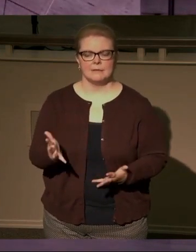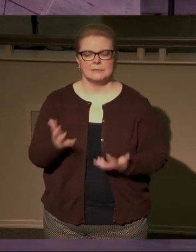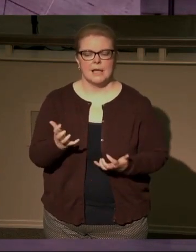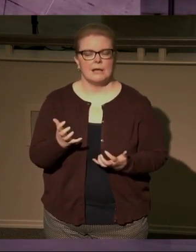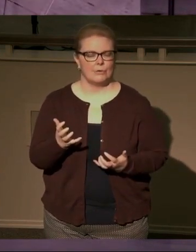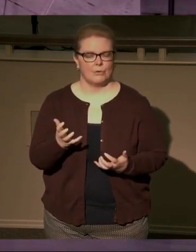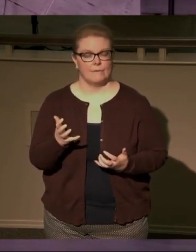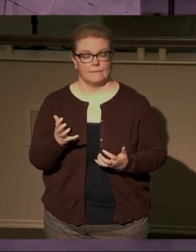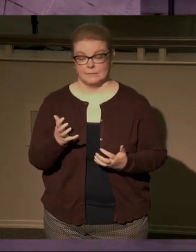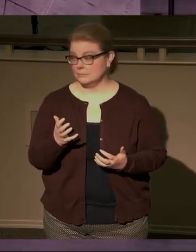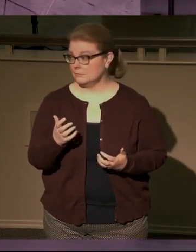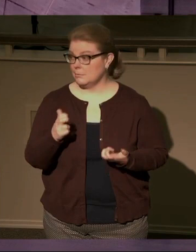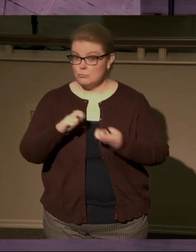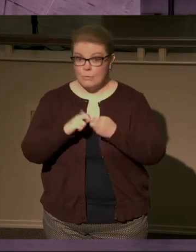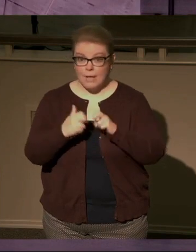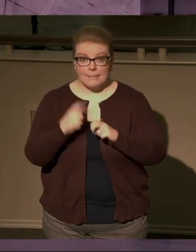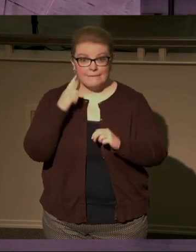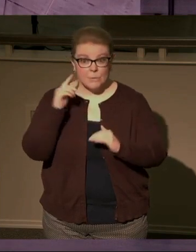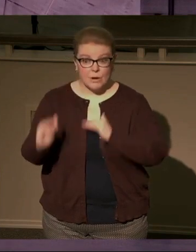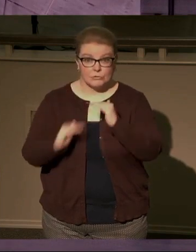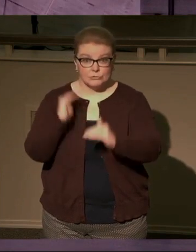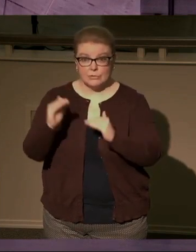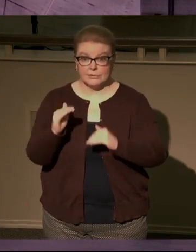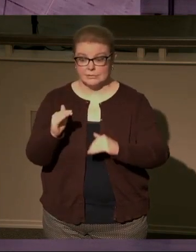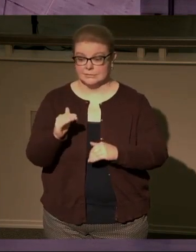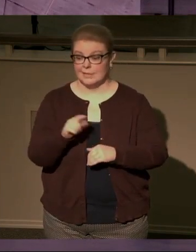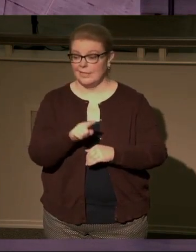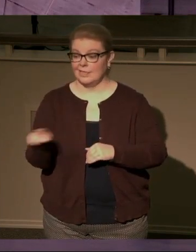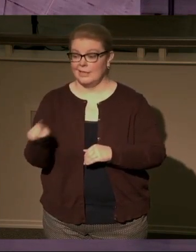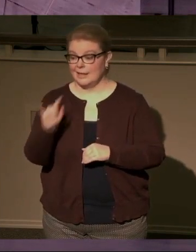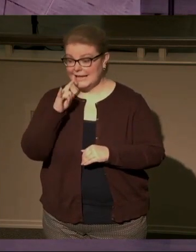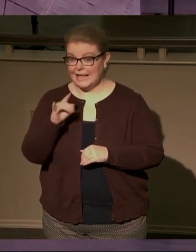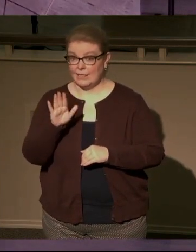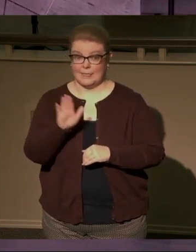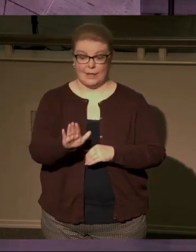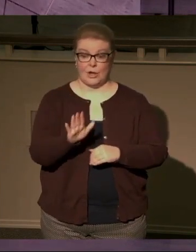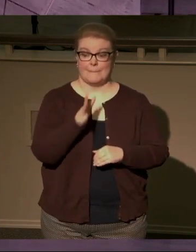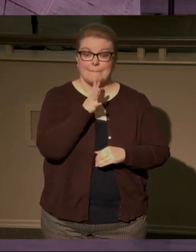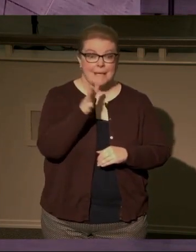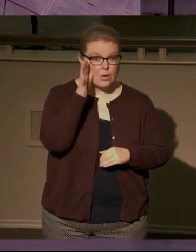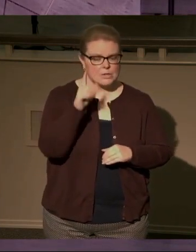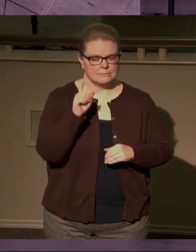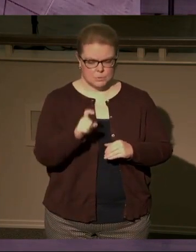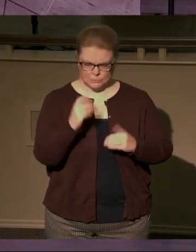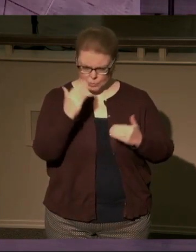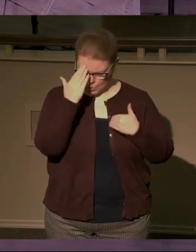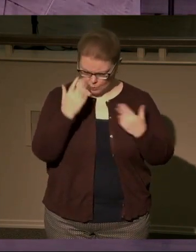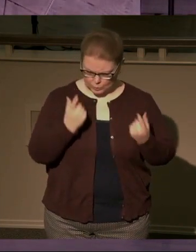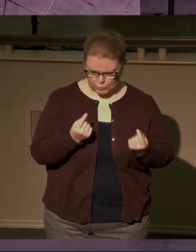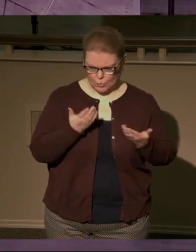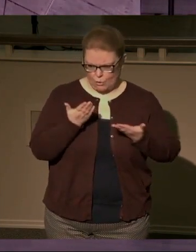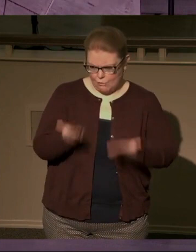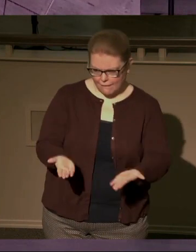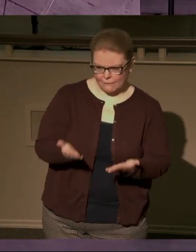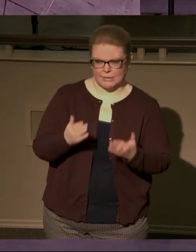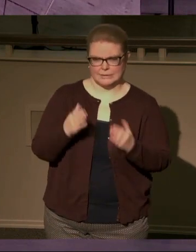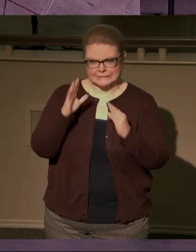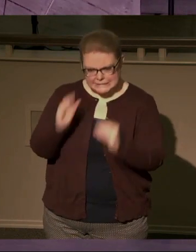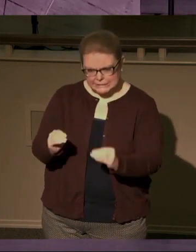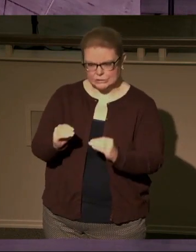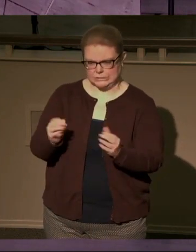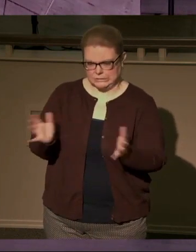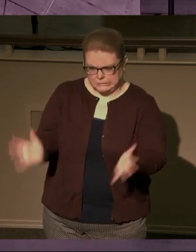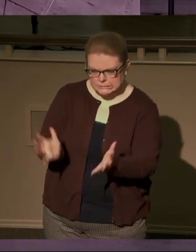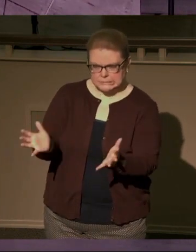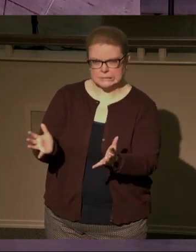problem for adults, for those kids' parents who are supposed to have it together and supposed to have something to offer and supposed to be able to coach